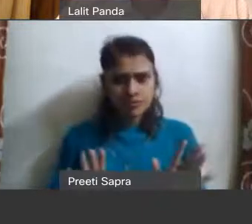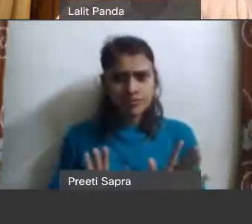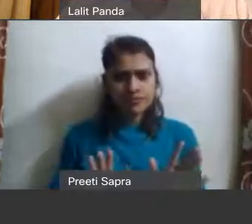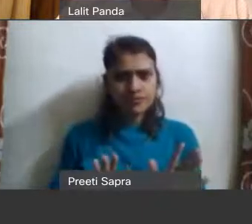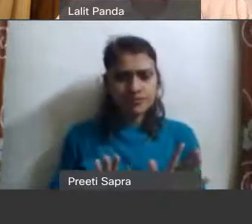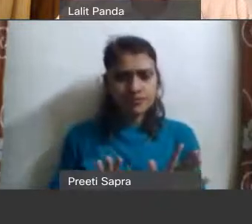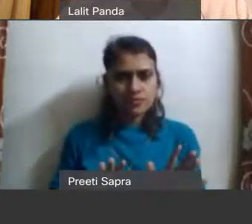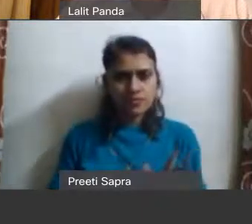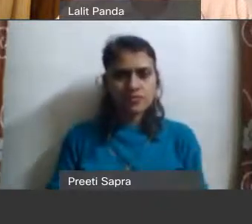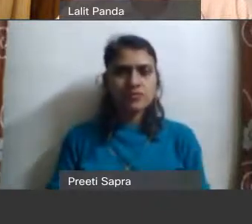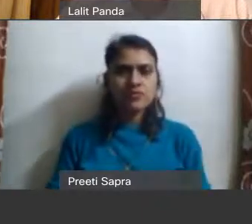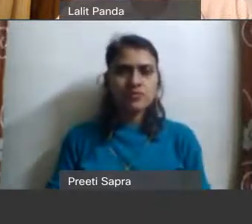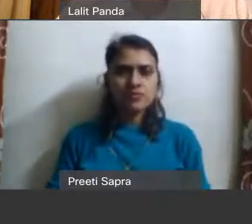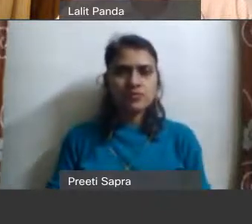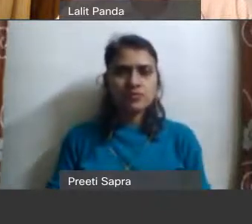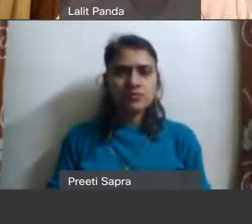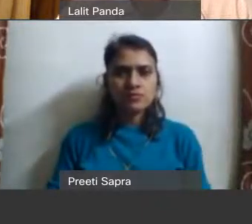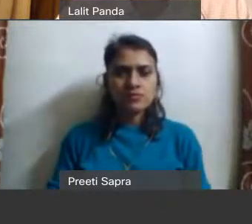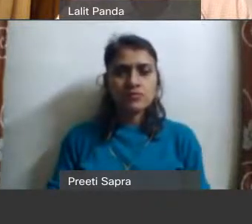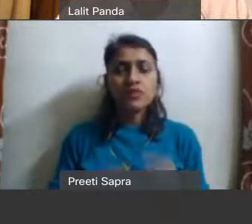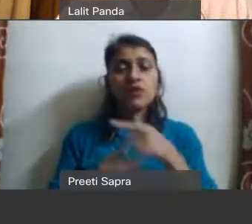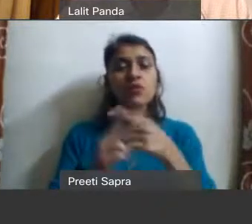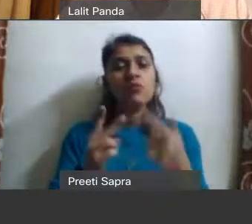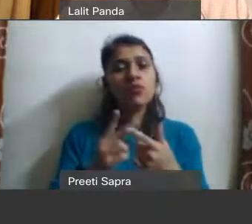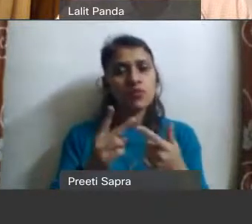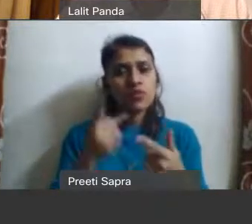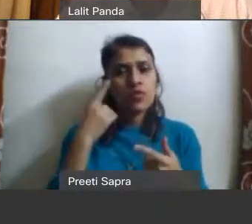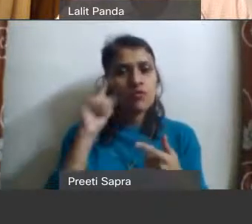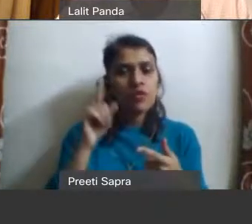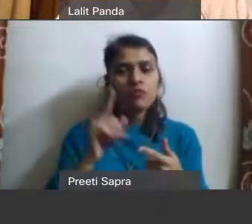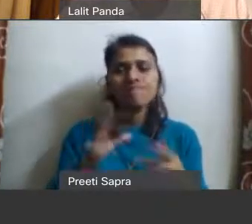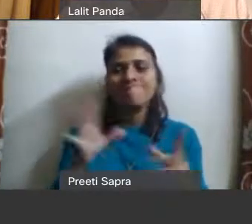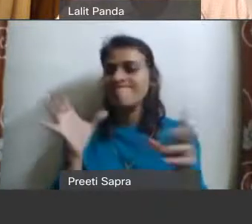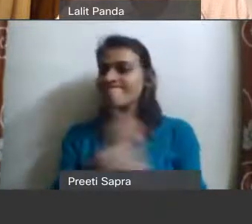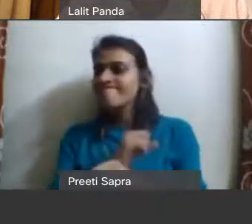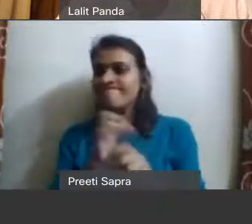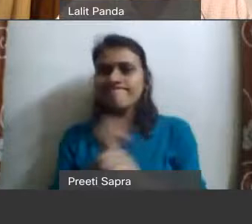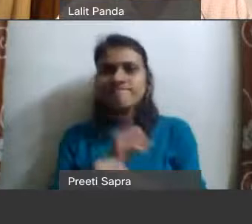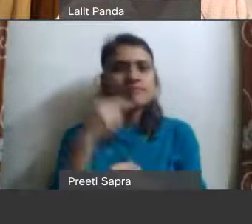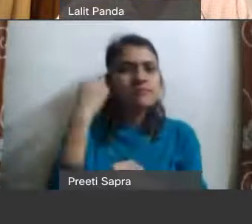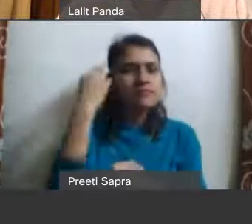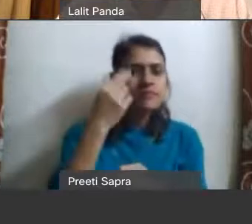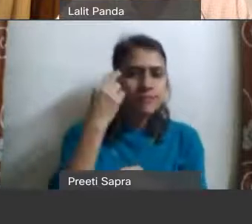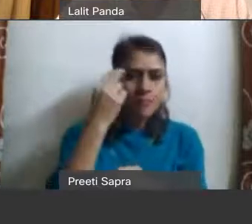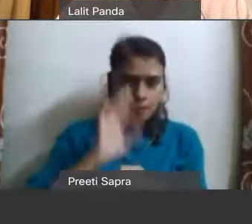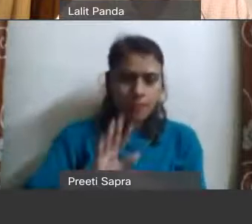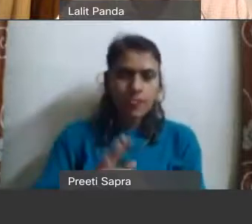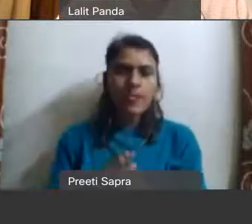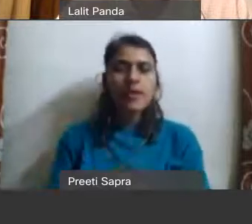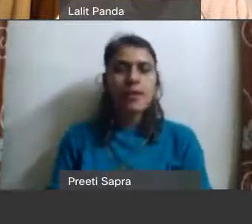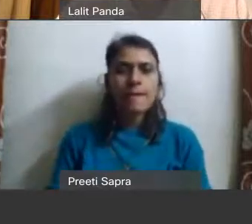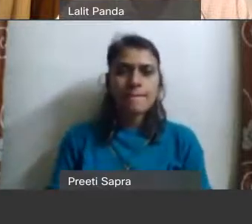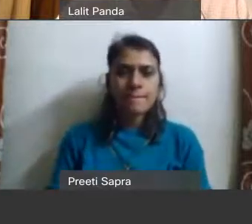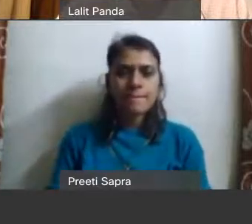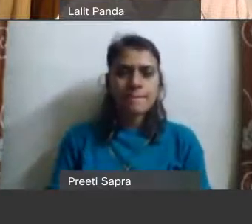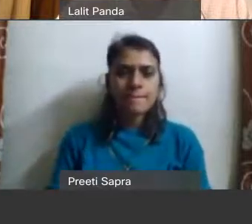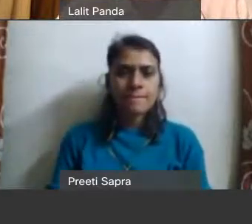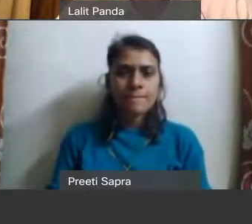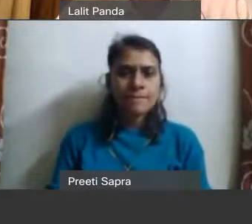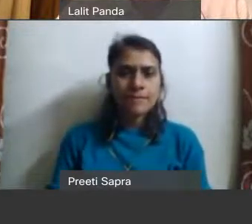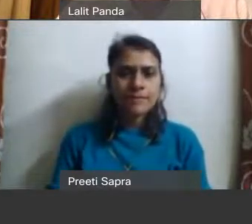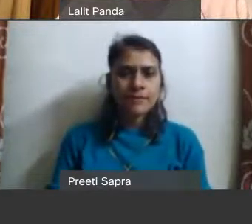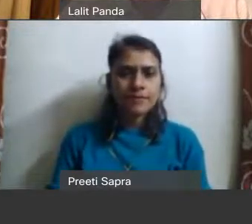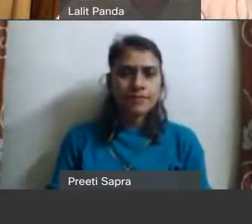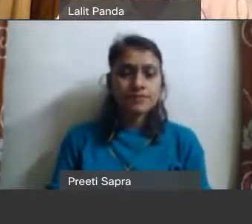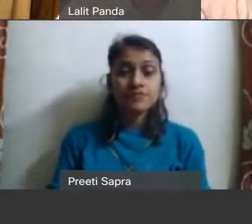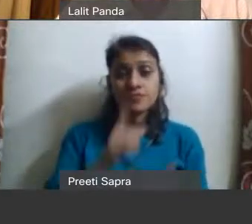is factually accurate. And it is true that that remains a drawback of the reasonable classification test as such. But